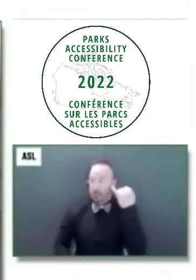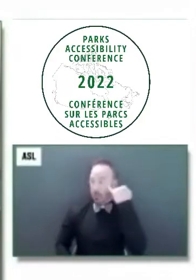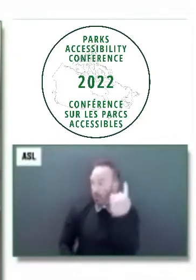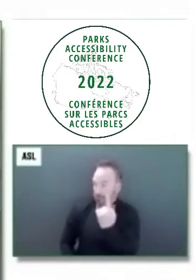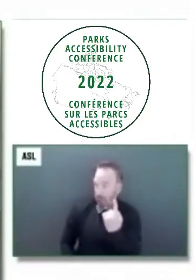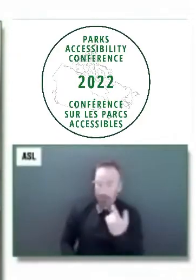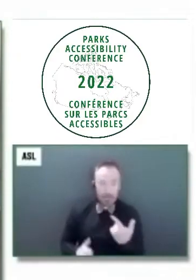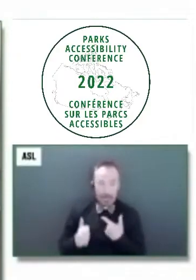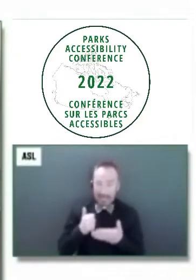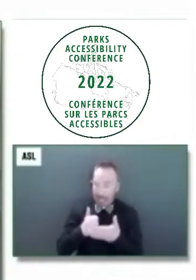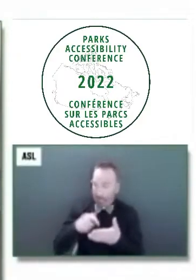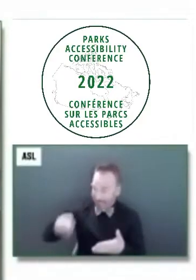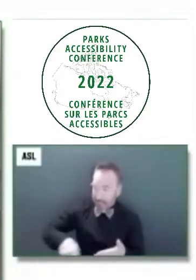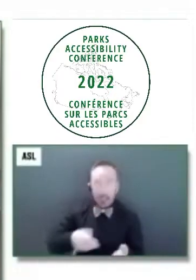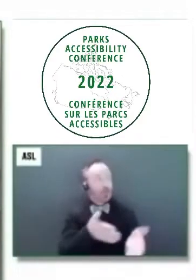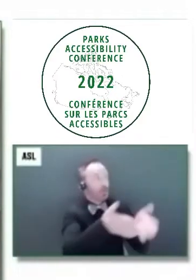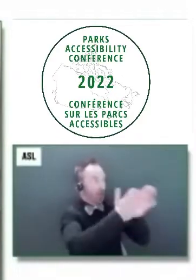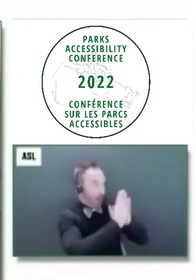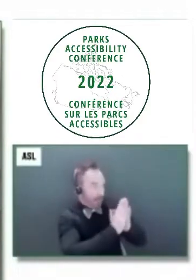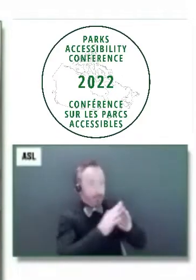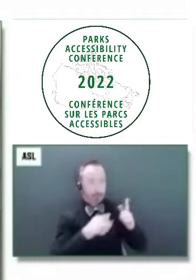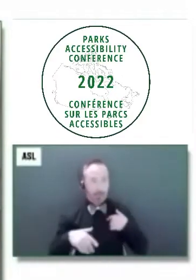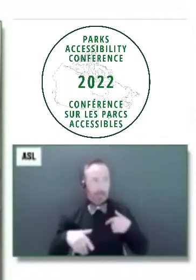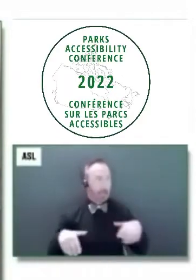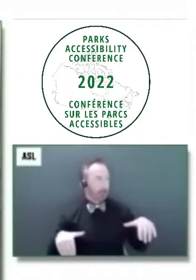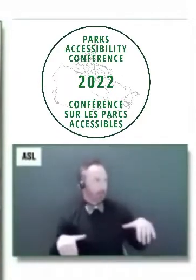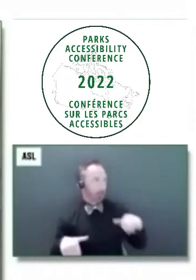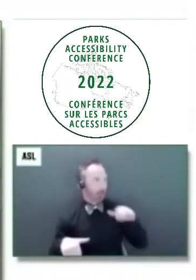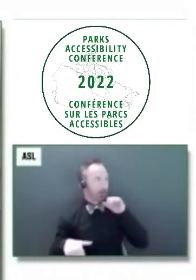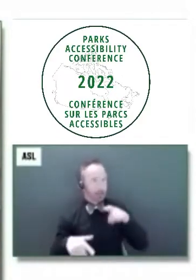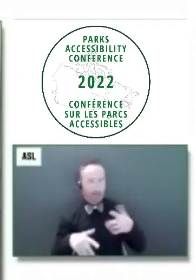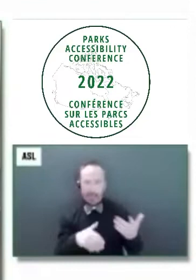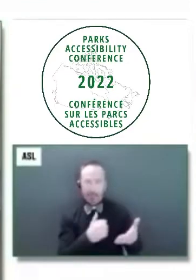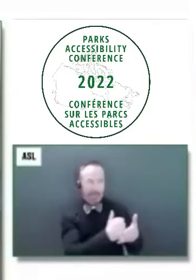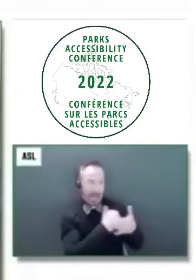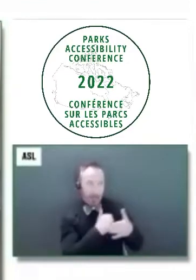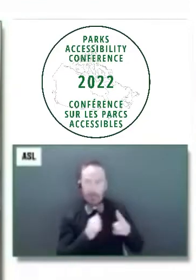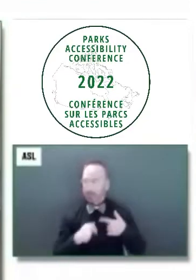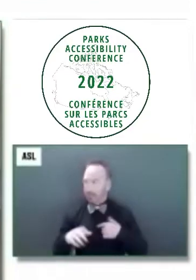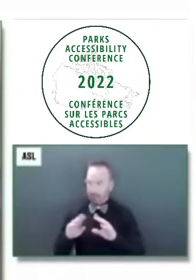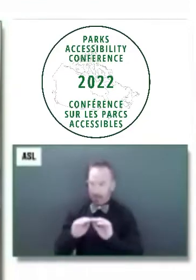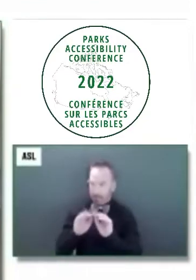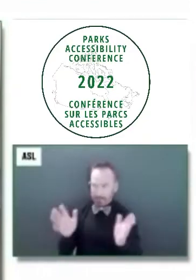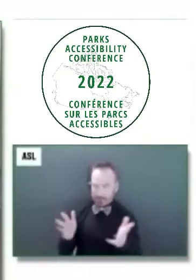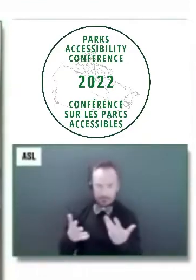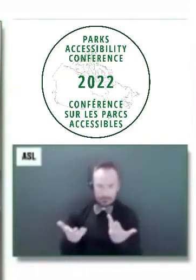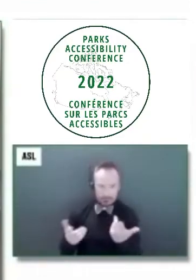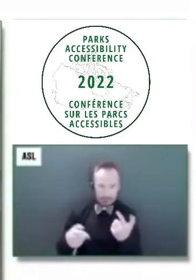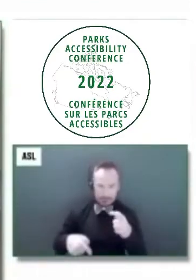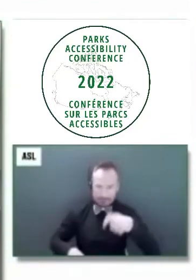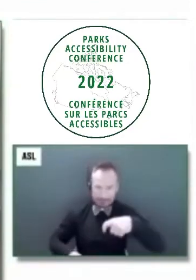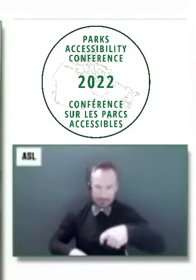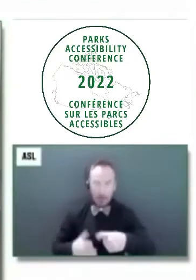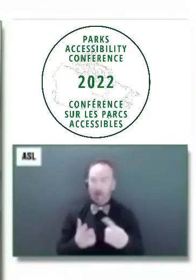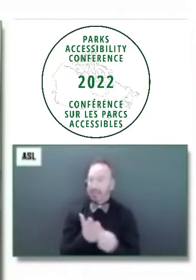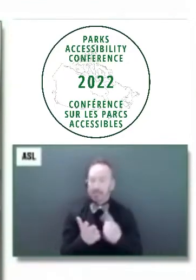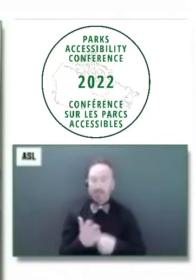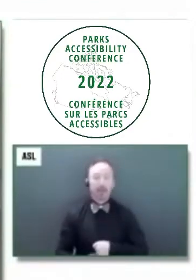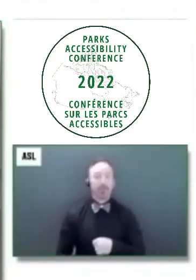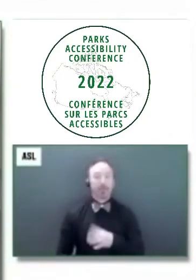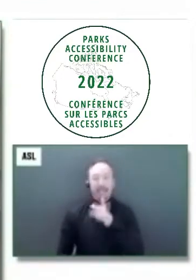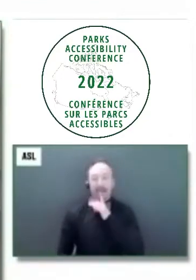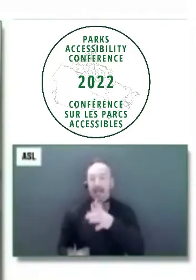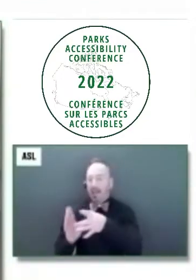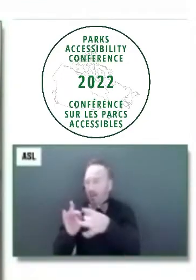it. We get to look puzzled that someone needs assistance for such an obvious thing. Sometimes we say something insulting and stupid, like, can't you